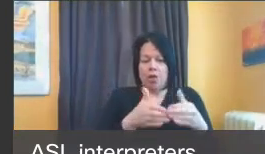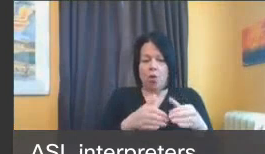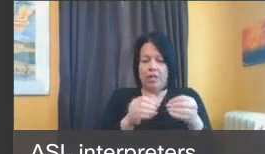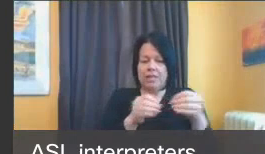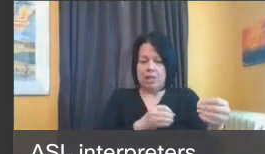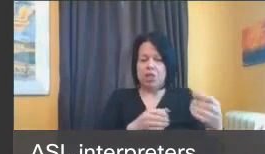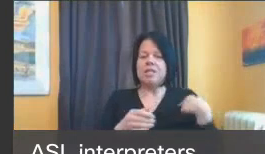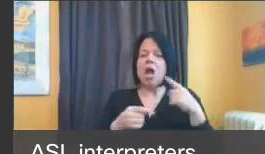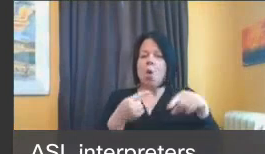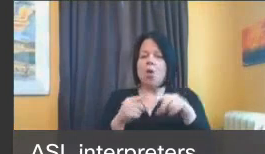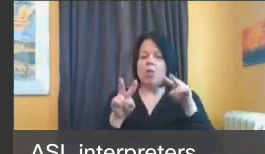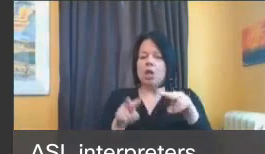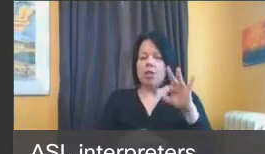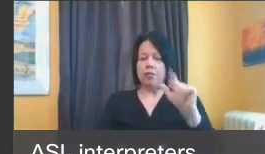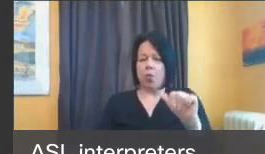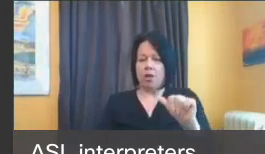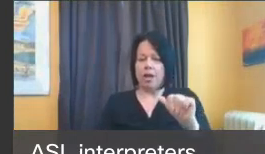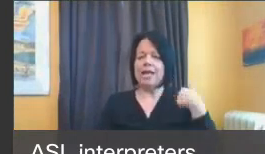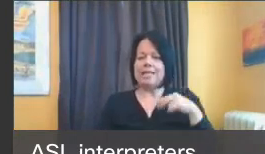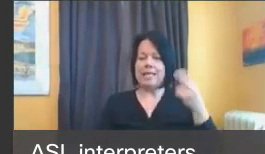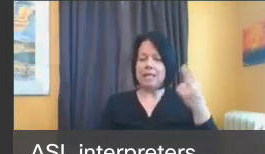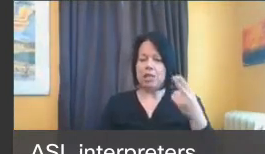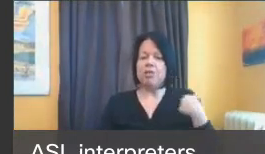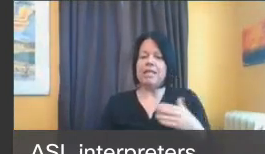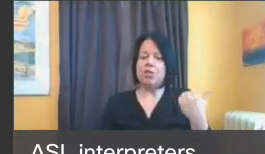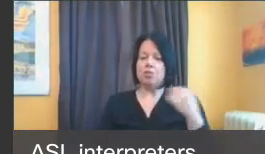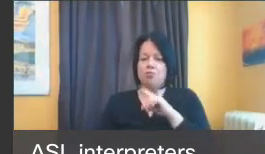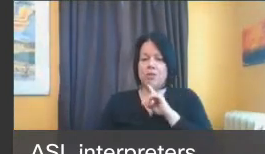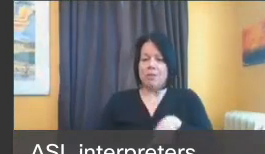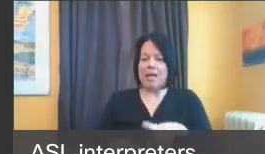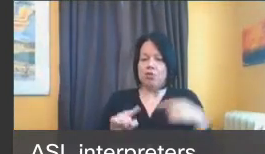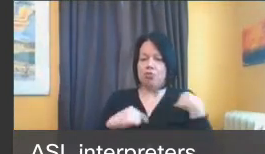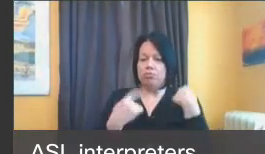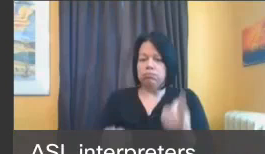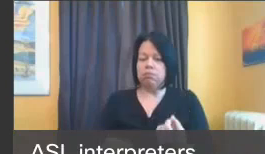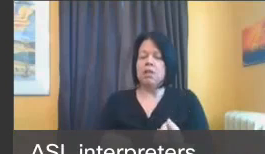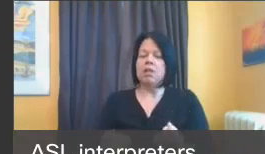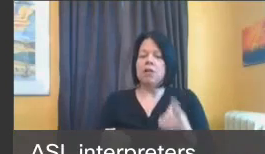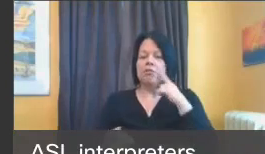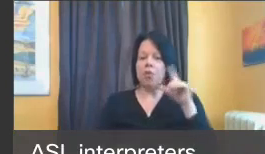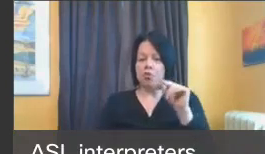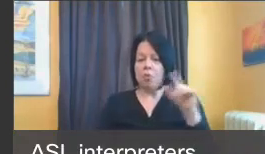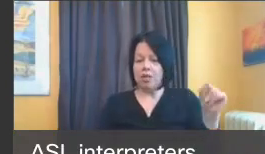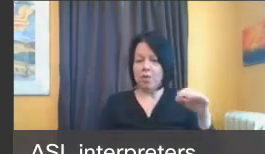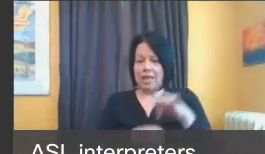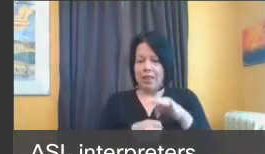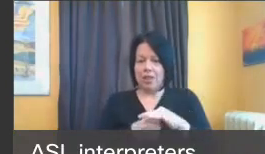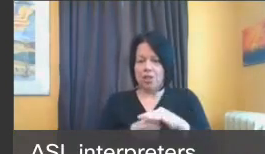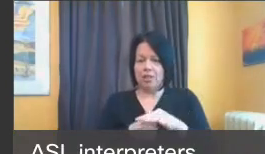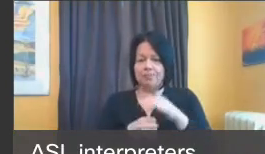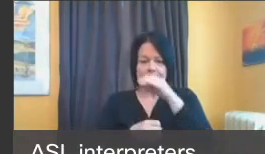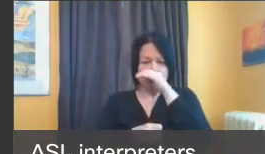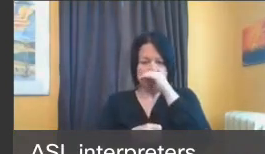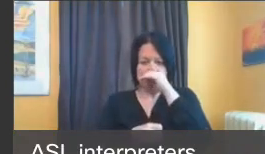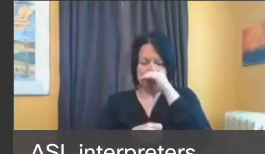And looking at Florida, its history, and its response to the historic turnout in the 2020 election, a clear trend